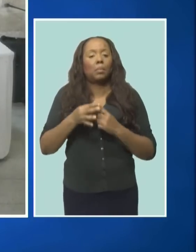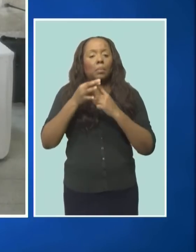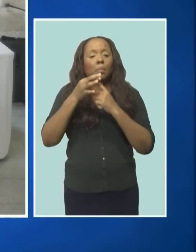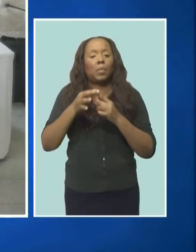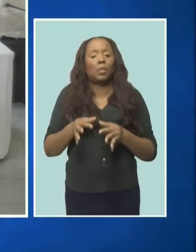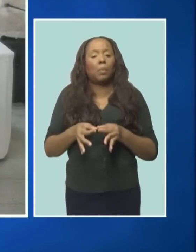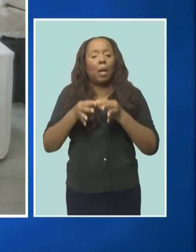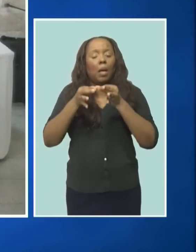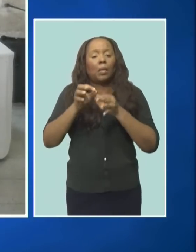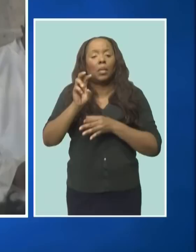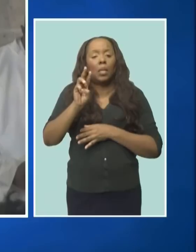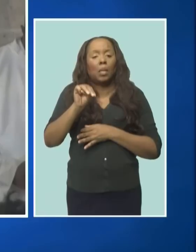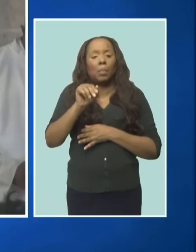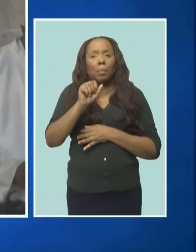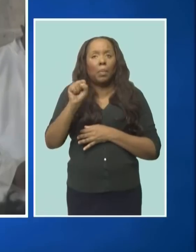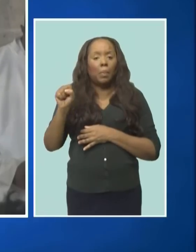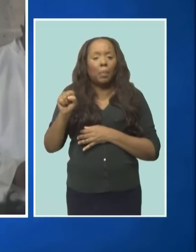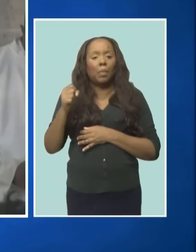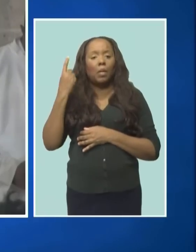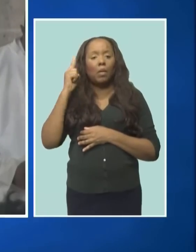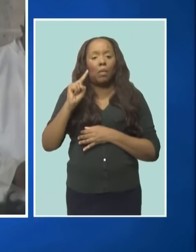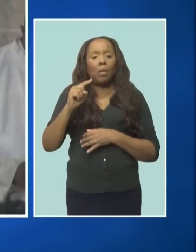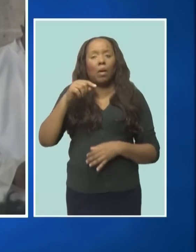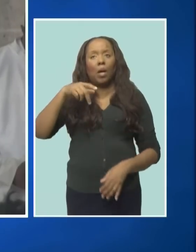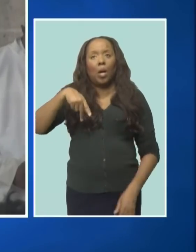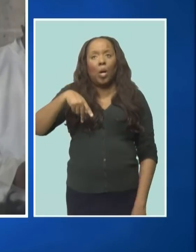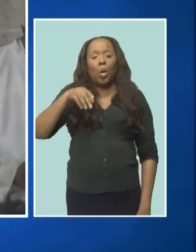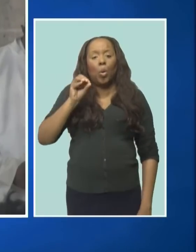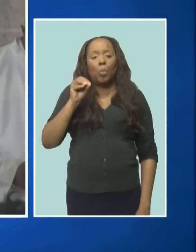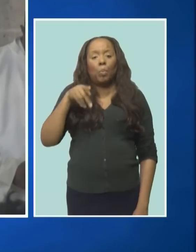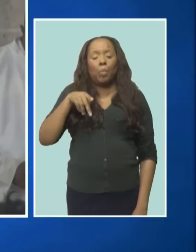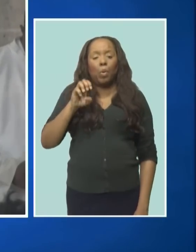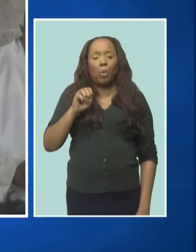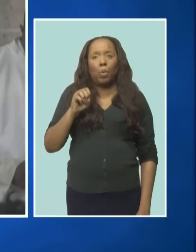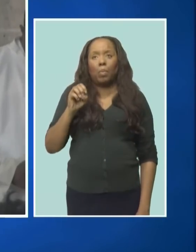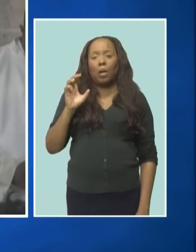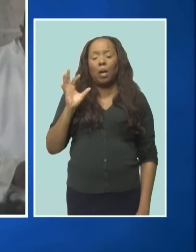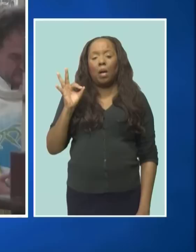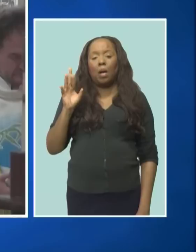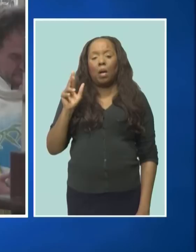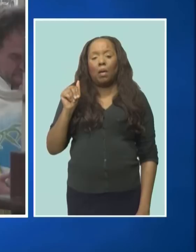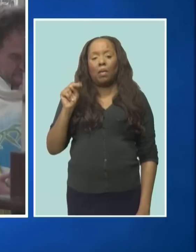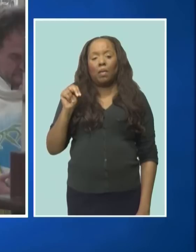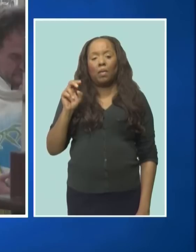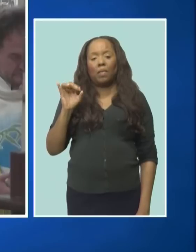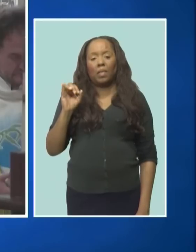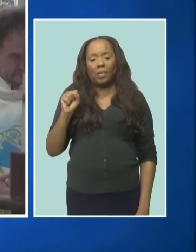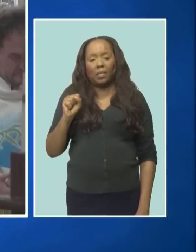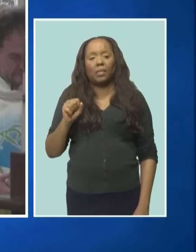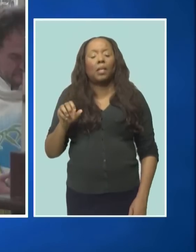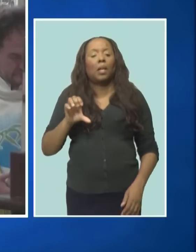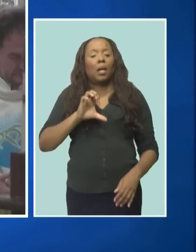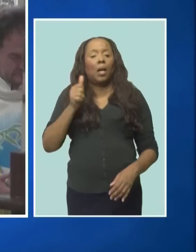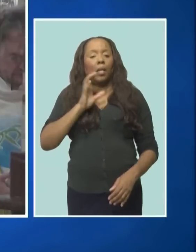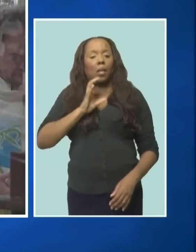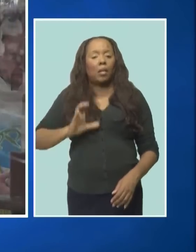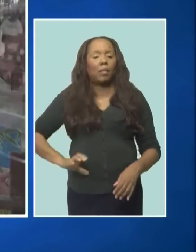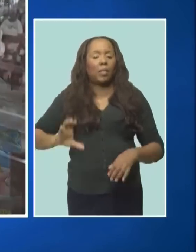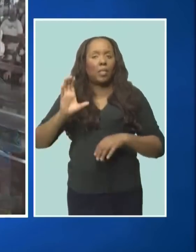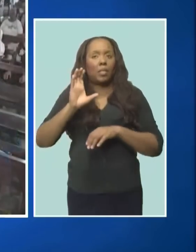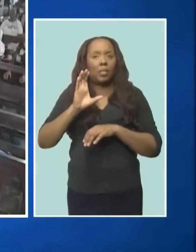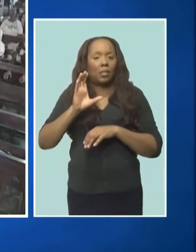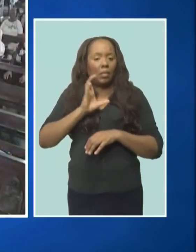Requiem Mass for His Holiness Pope Francis. Catholic faithfuls were joined by fellow Christians from the Anglican and Methodist